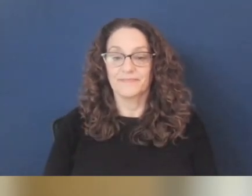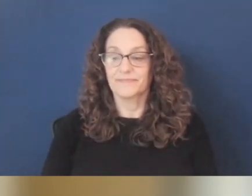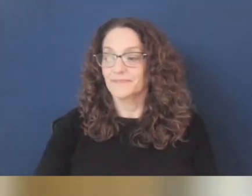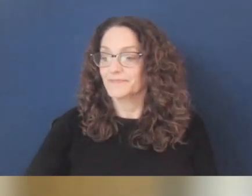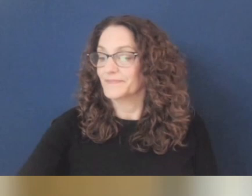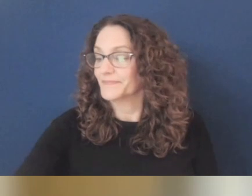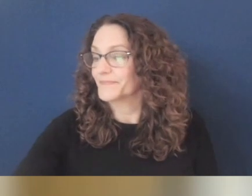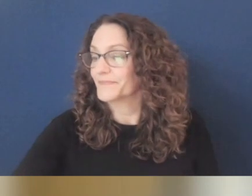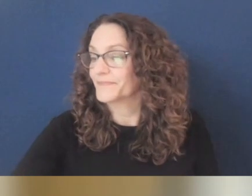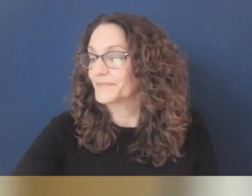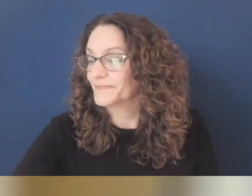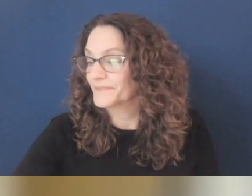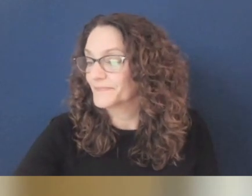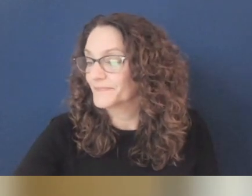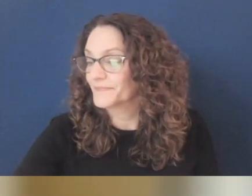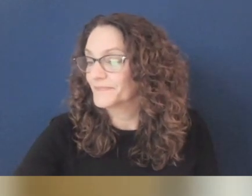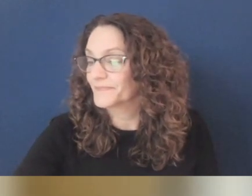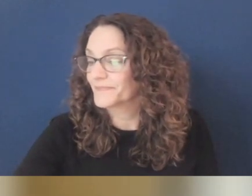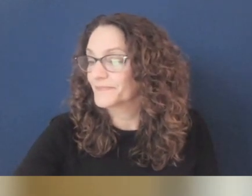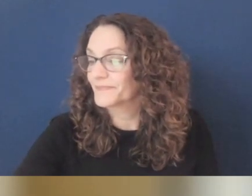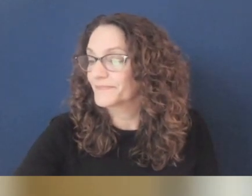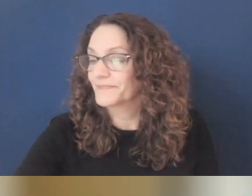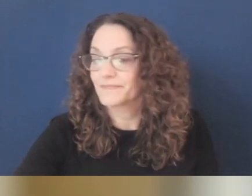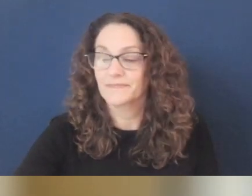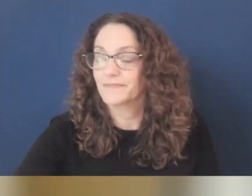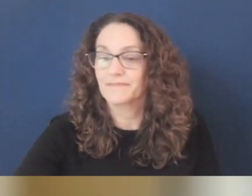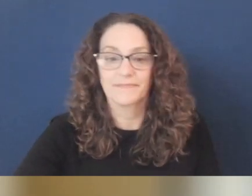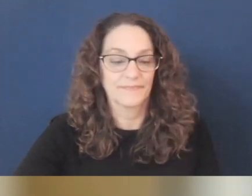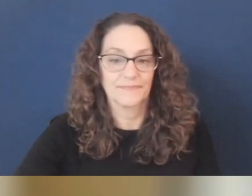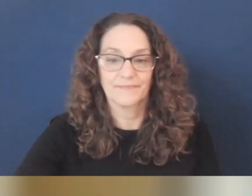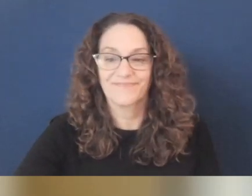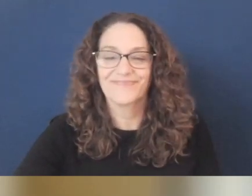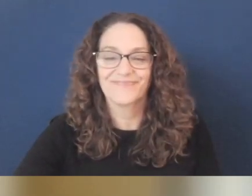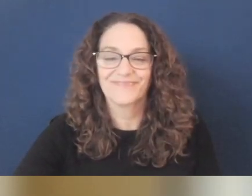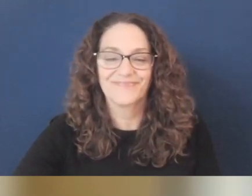And we continue to sit, aware of sitting and breathing.